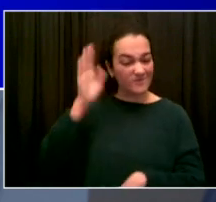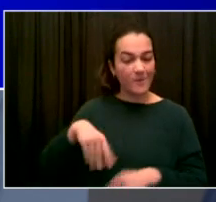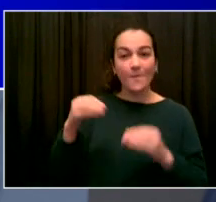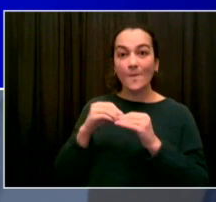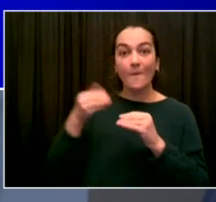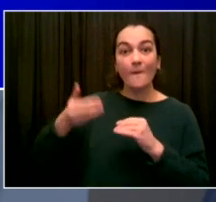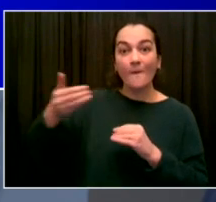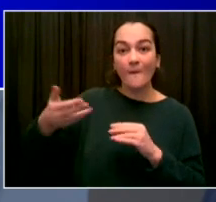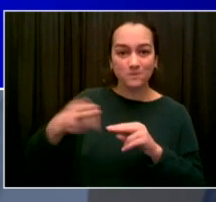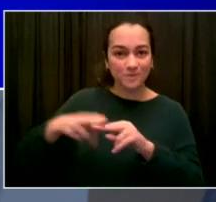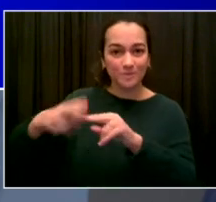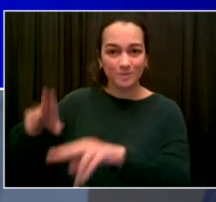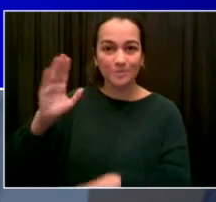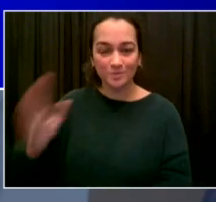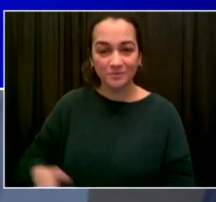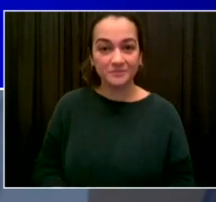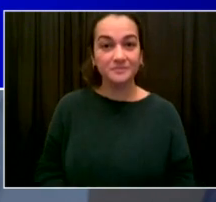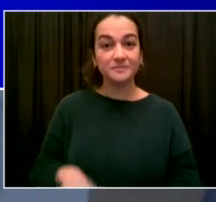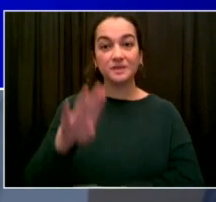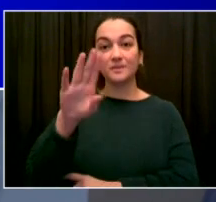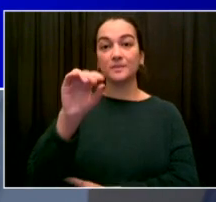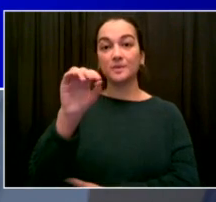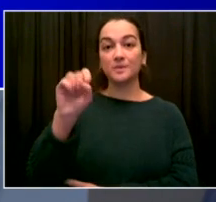full advantage of that quickly.